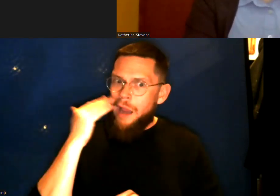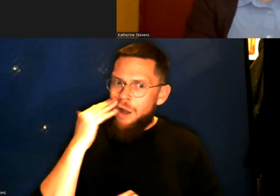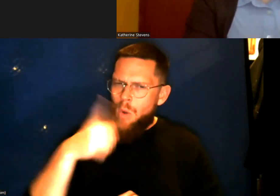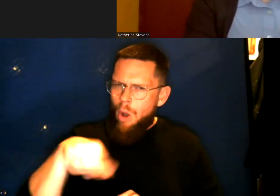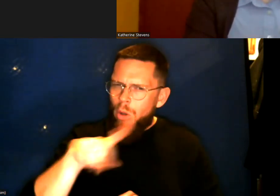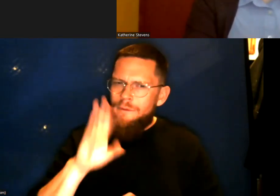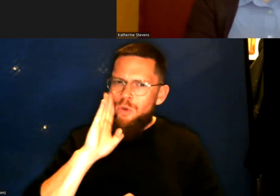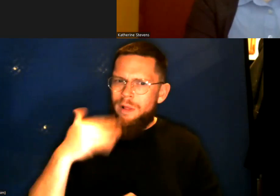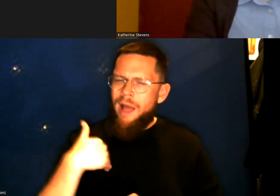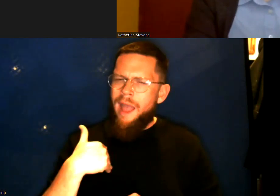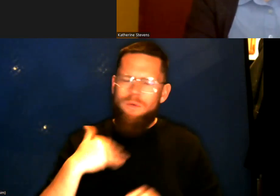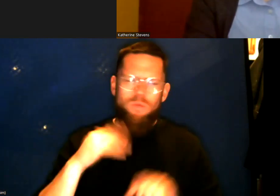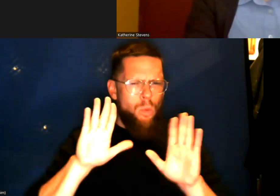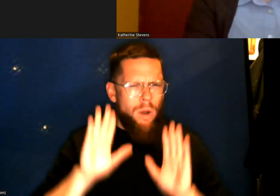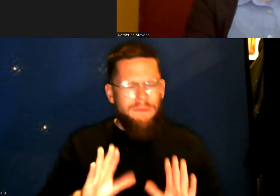and excellent budgets.